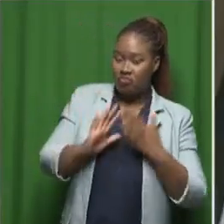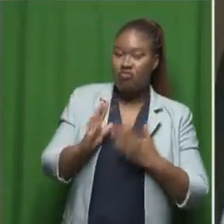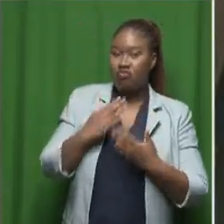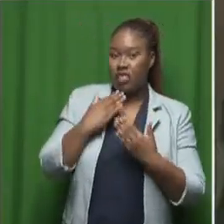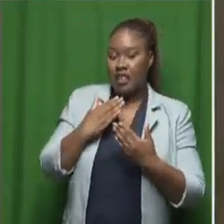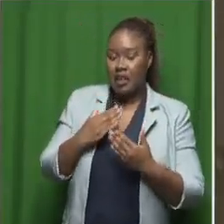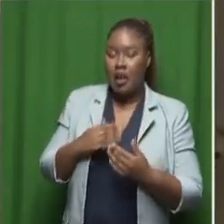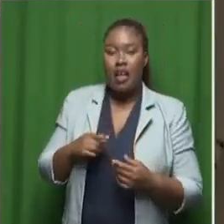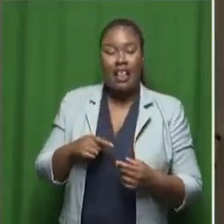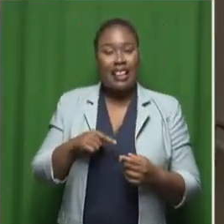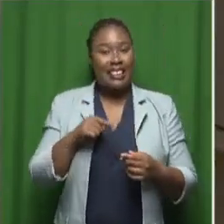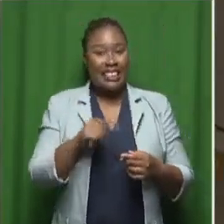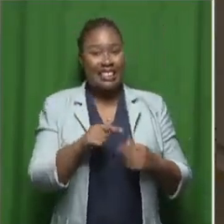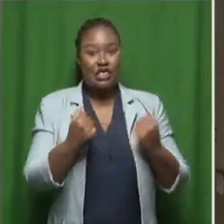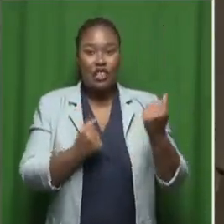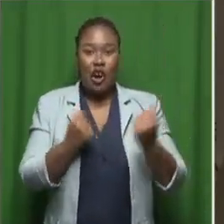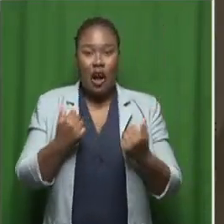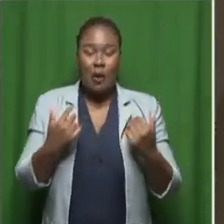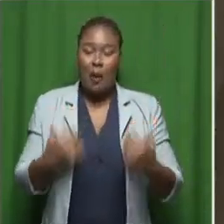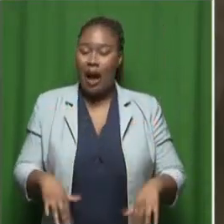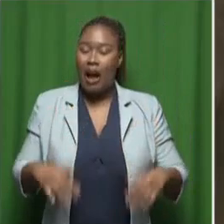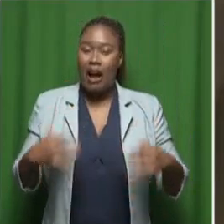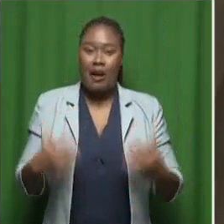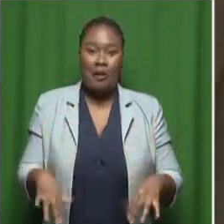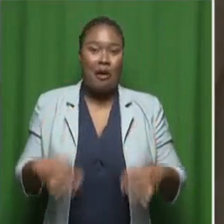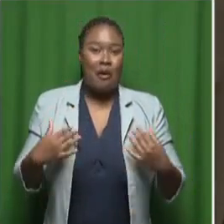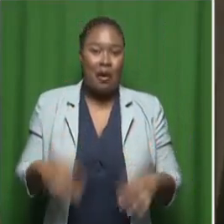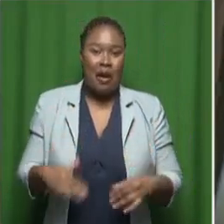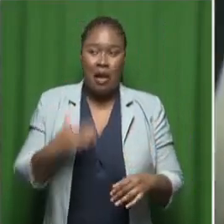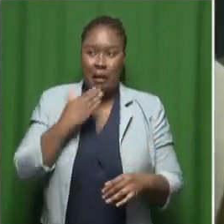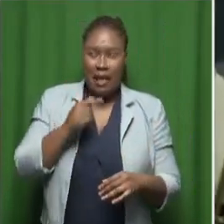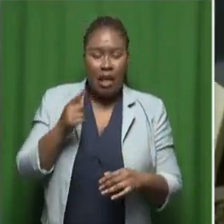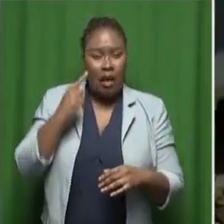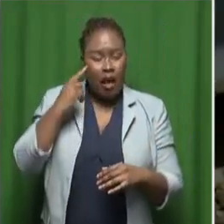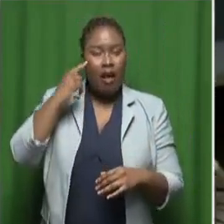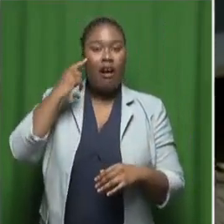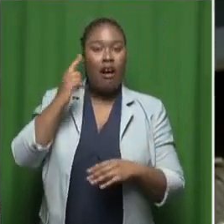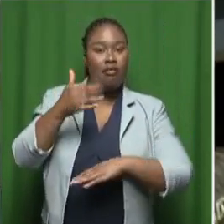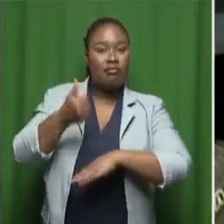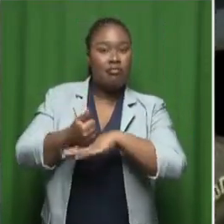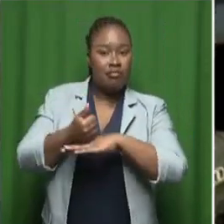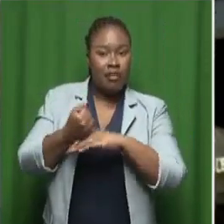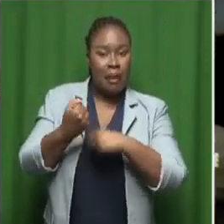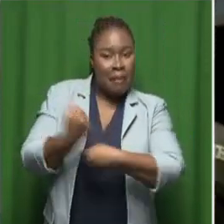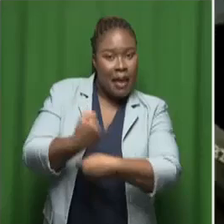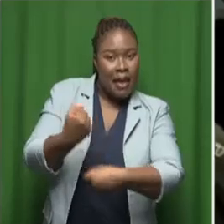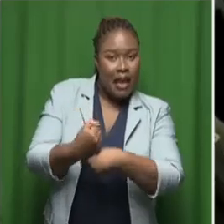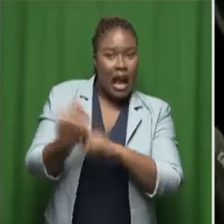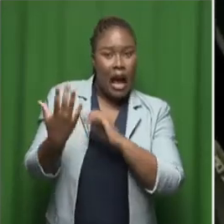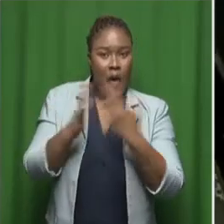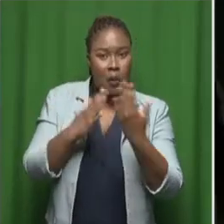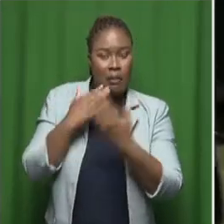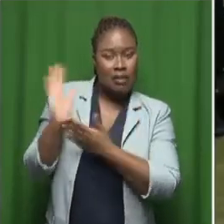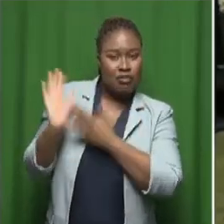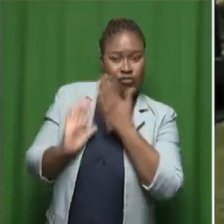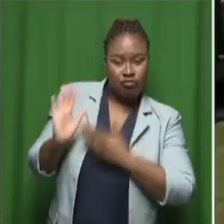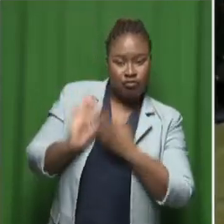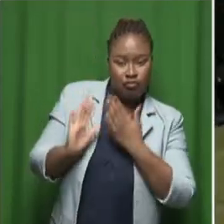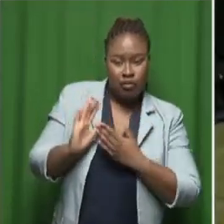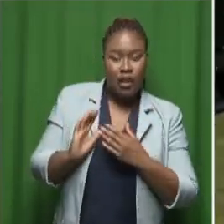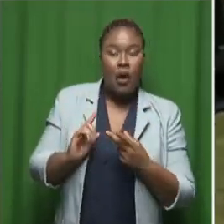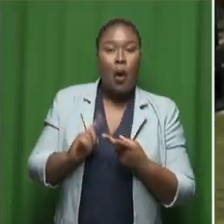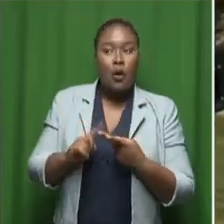this igniter, but tell us about how this came to be, this vehicle. And of course, people always ask